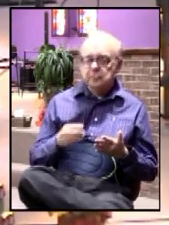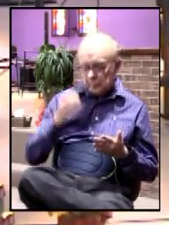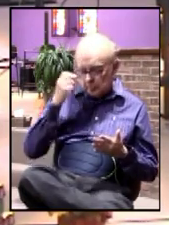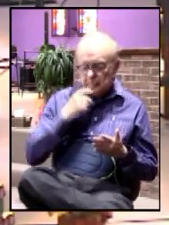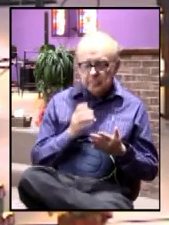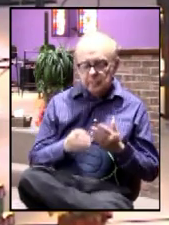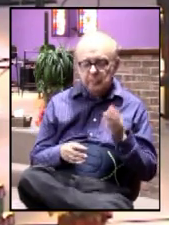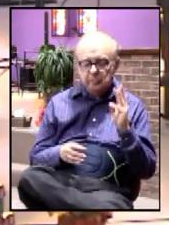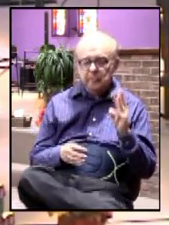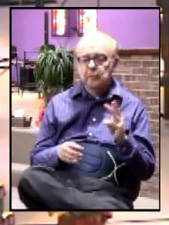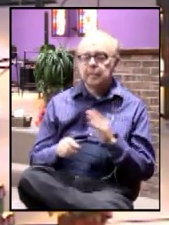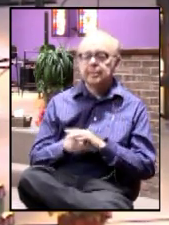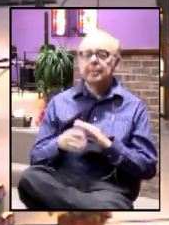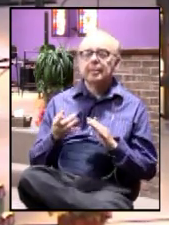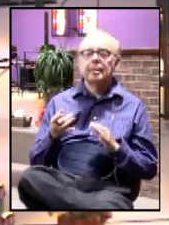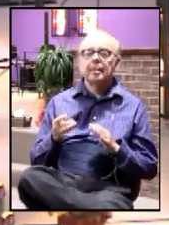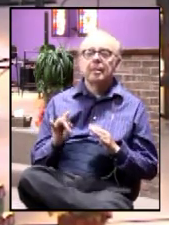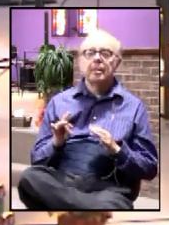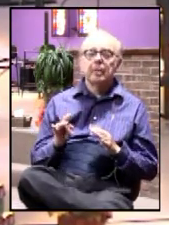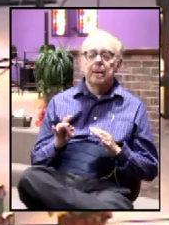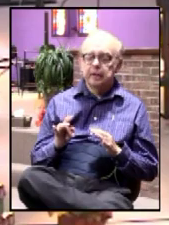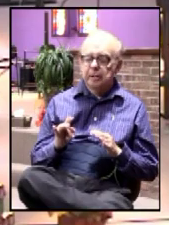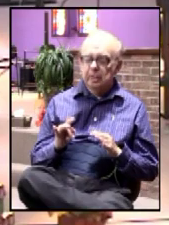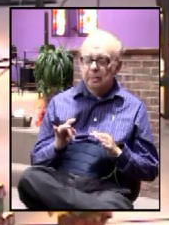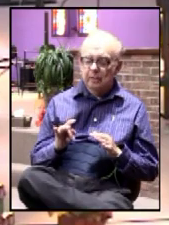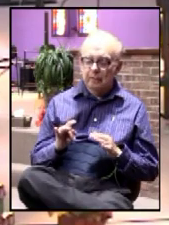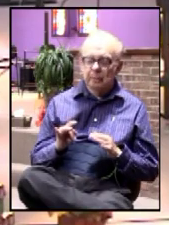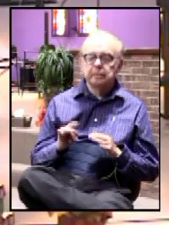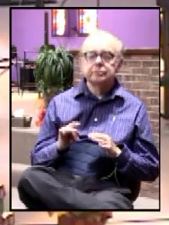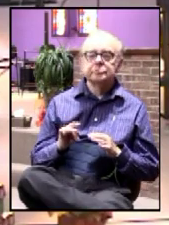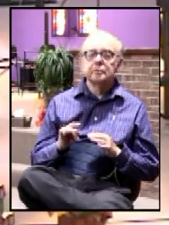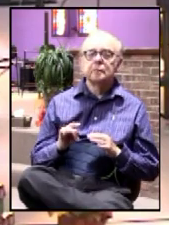in Ephesians 6:18.